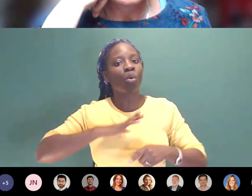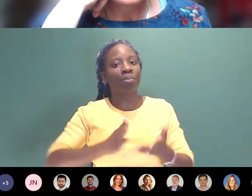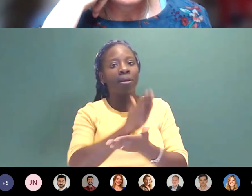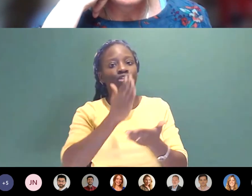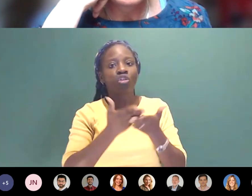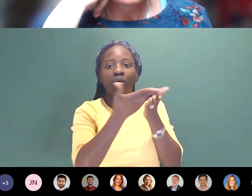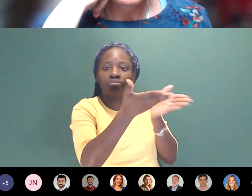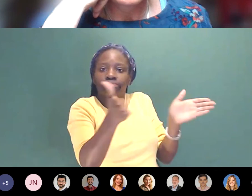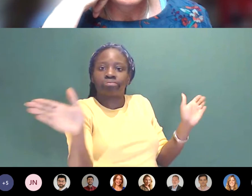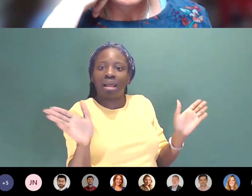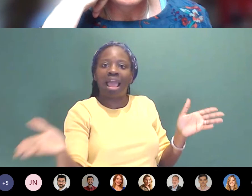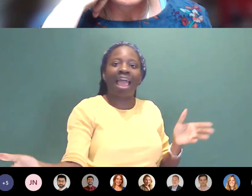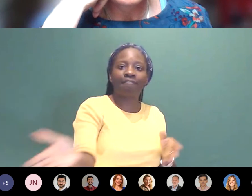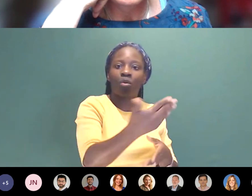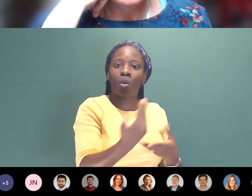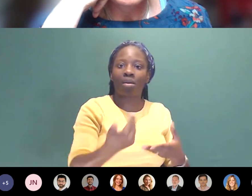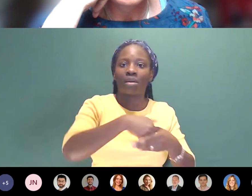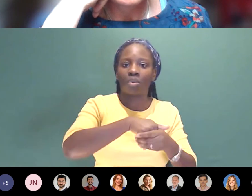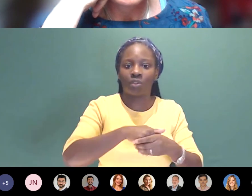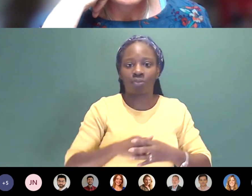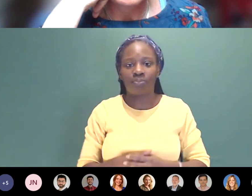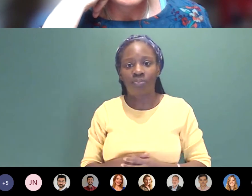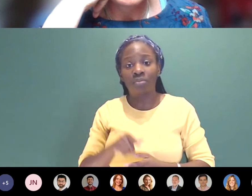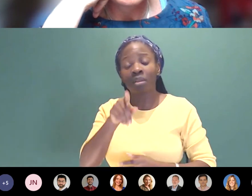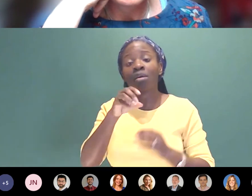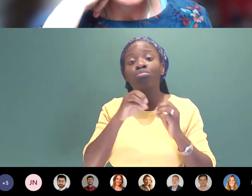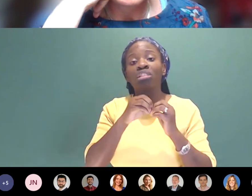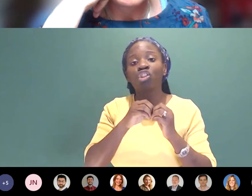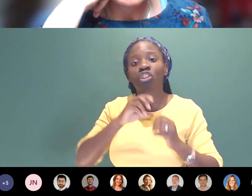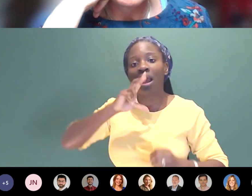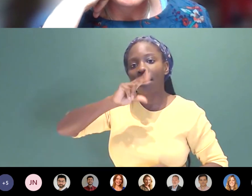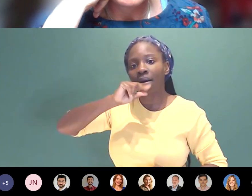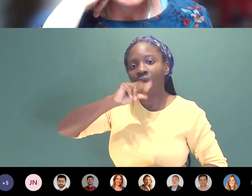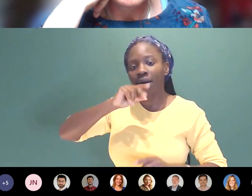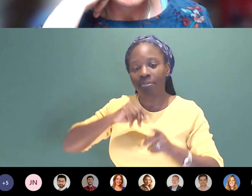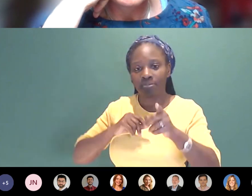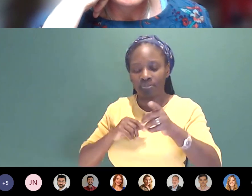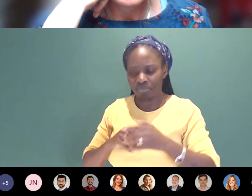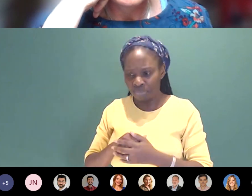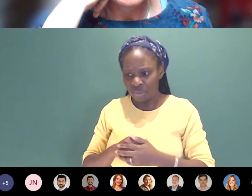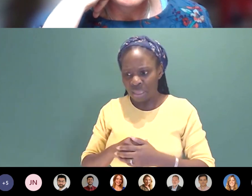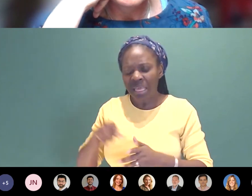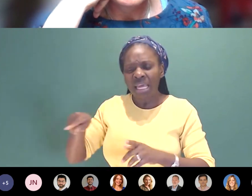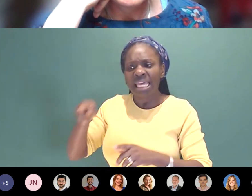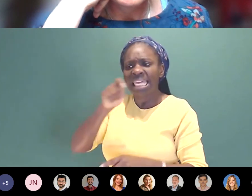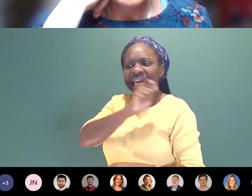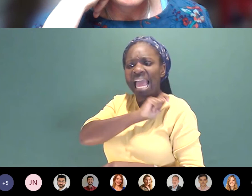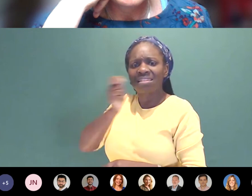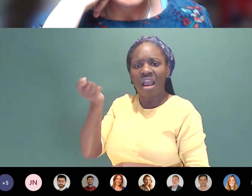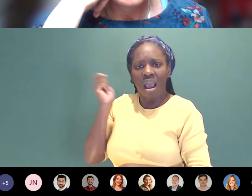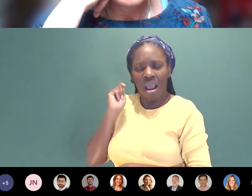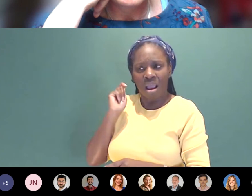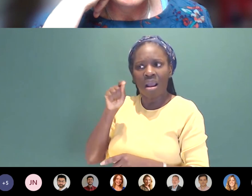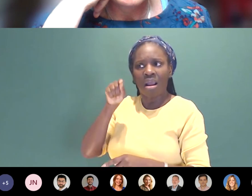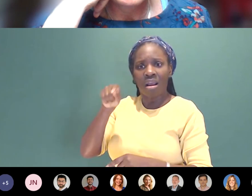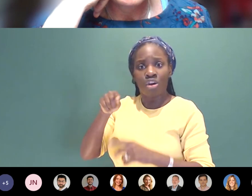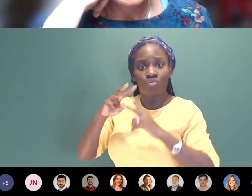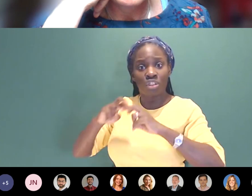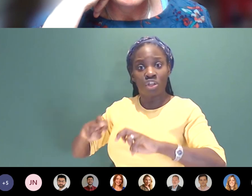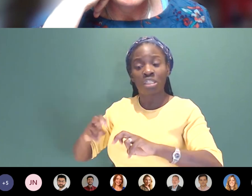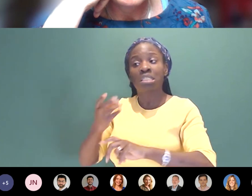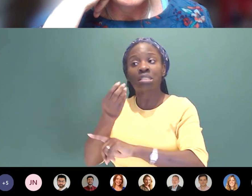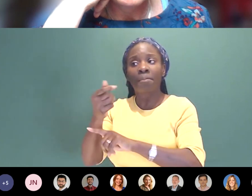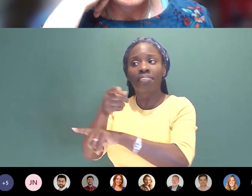also something which came, some of the people who we interviewed in Kenya were like leaders